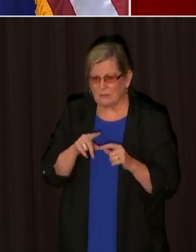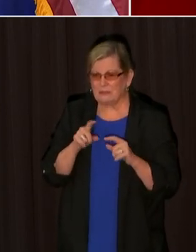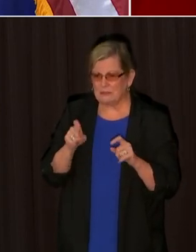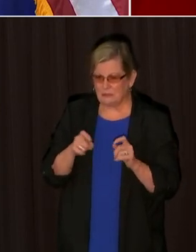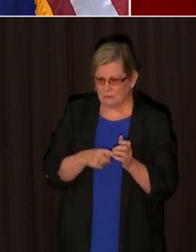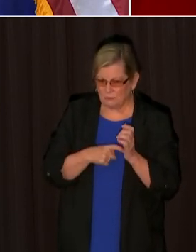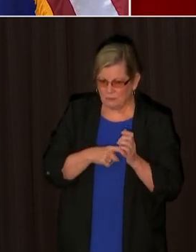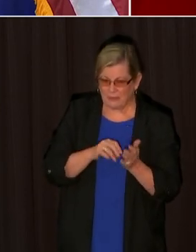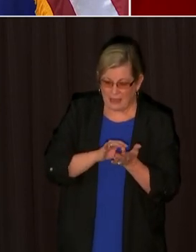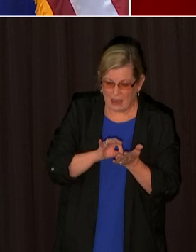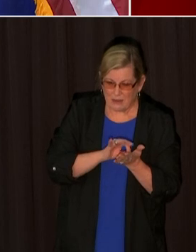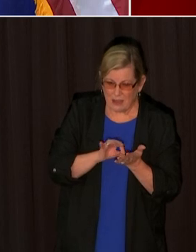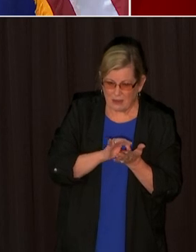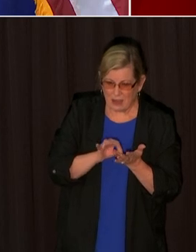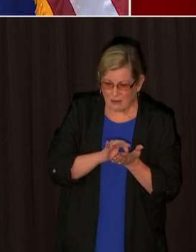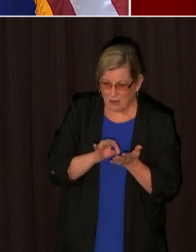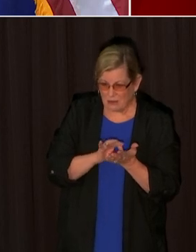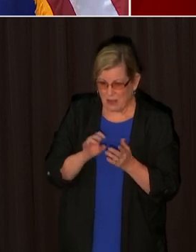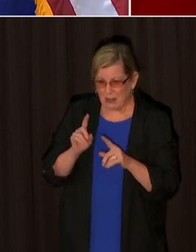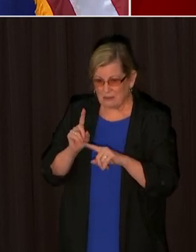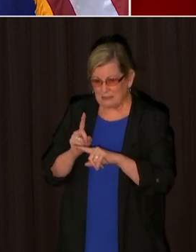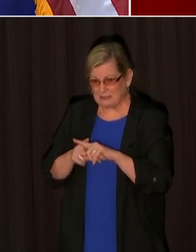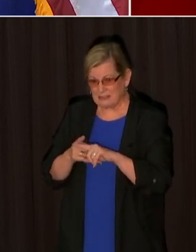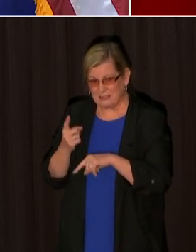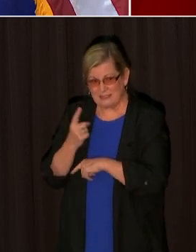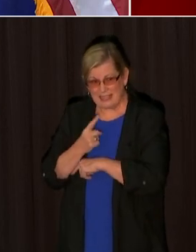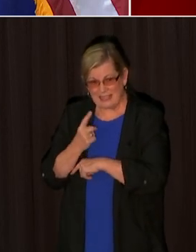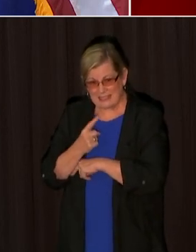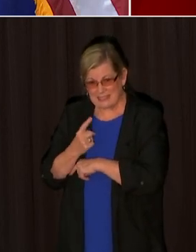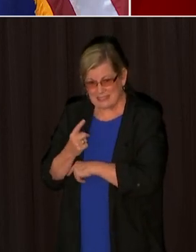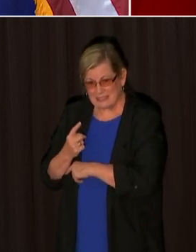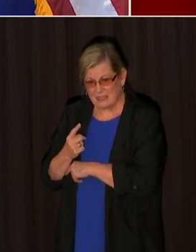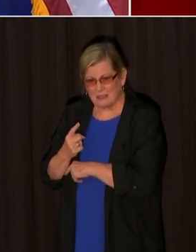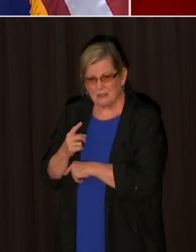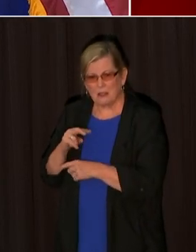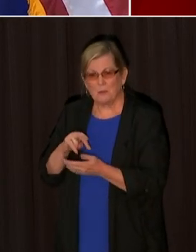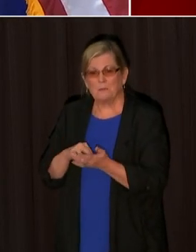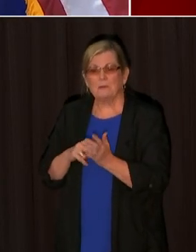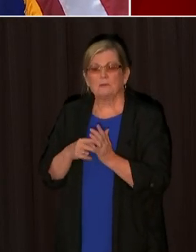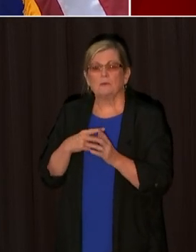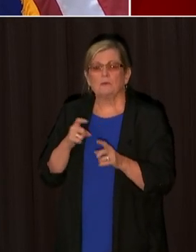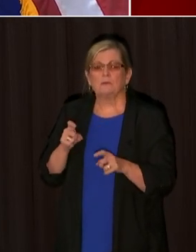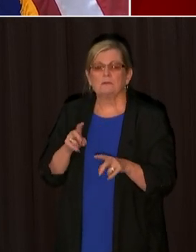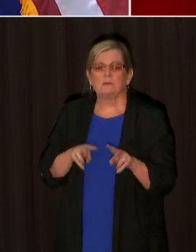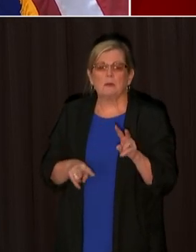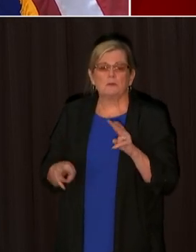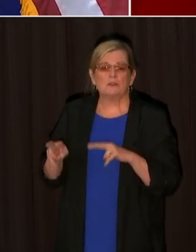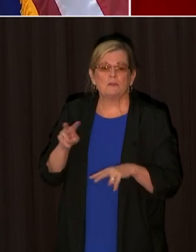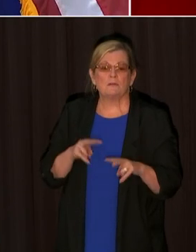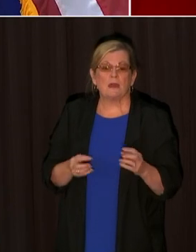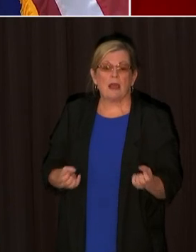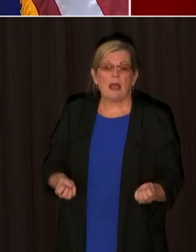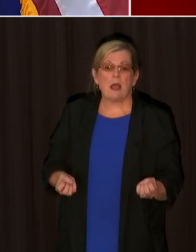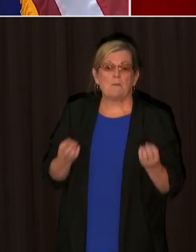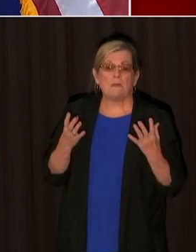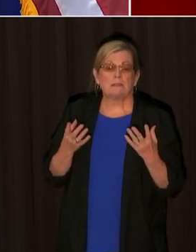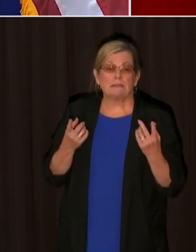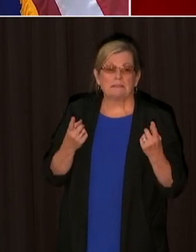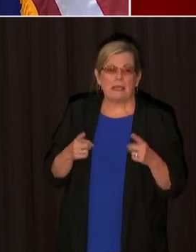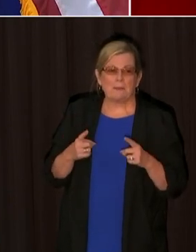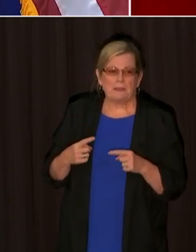14 days is for us to look at the quantity of what is happening. But we also have to assess